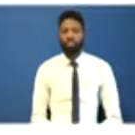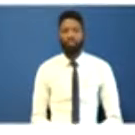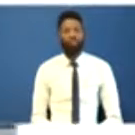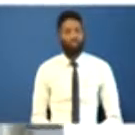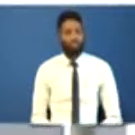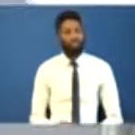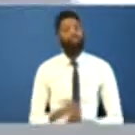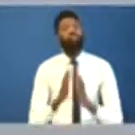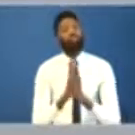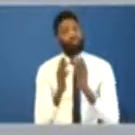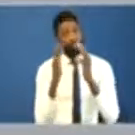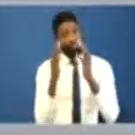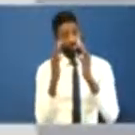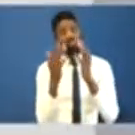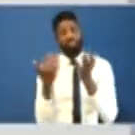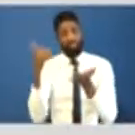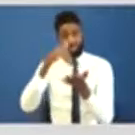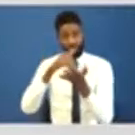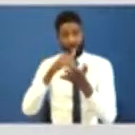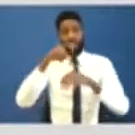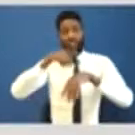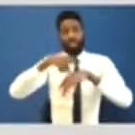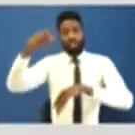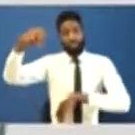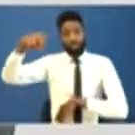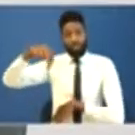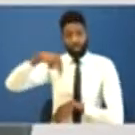i appreciate her she takes her position